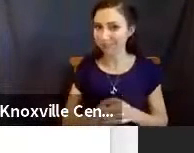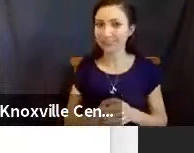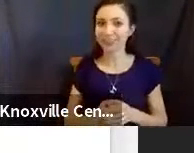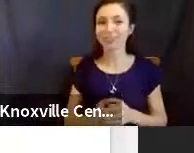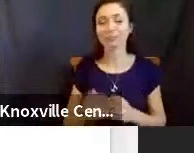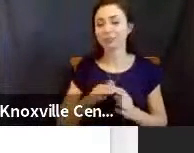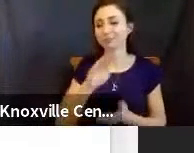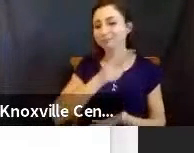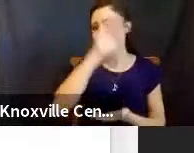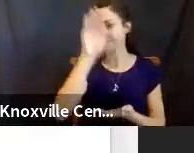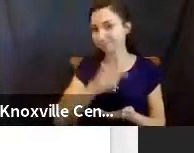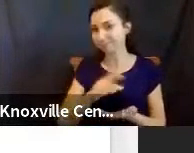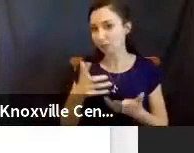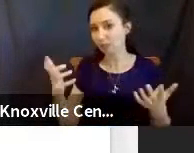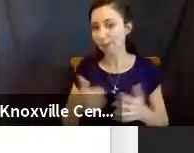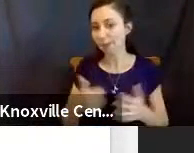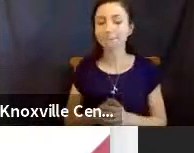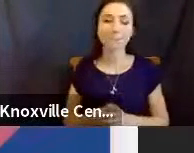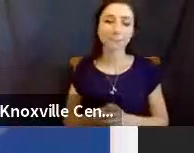has came down. Next slide.